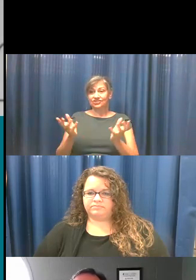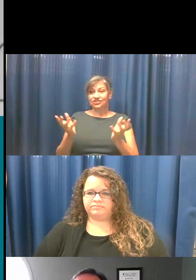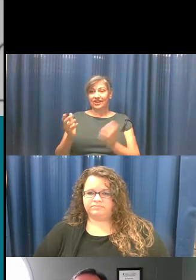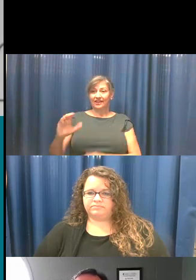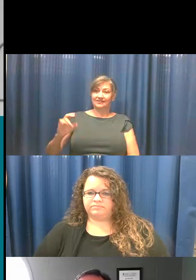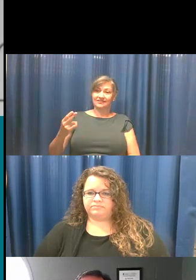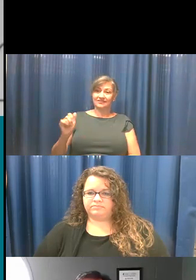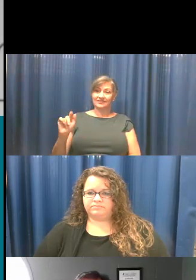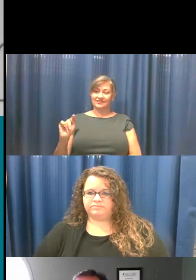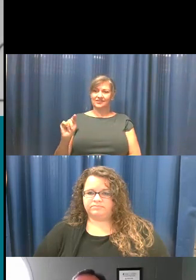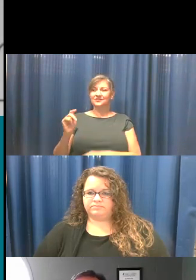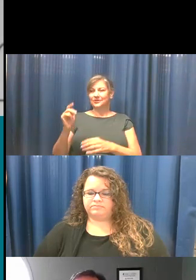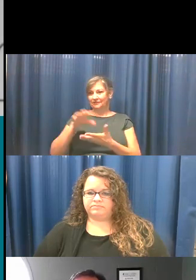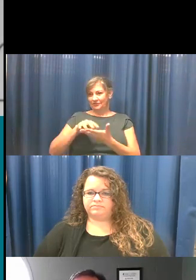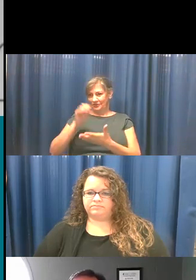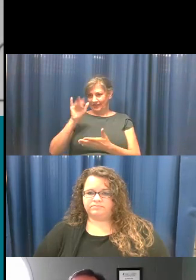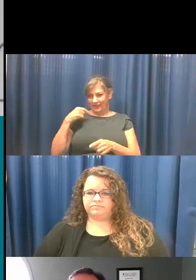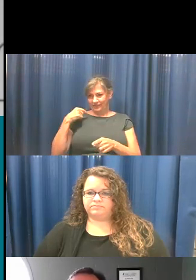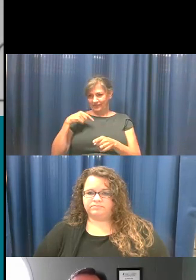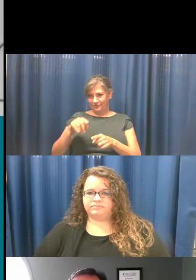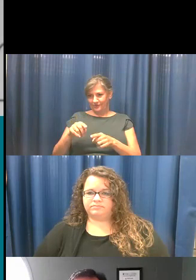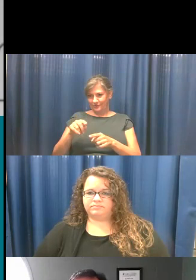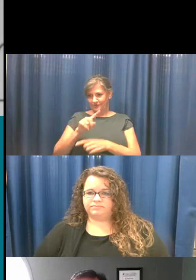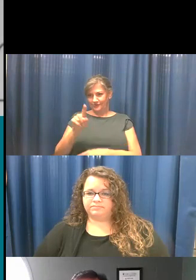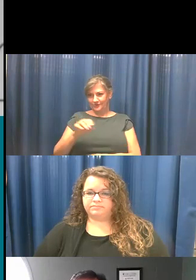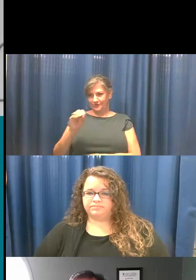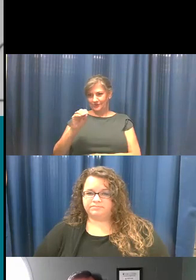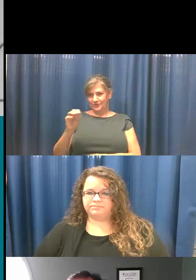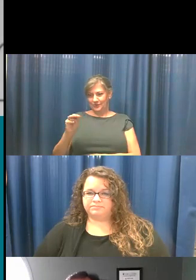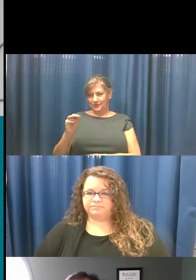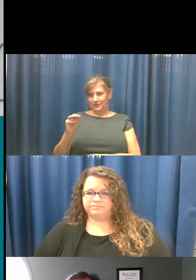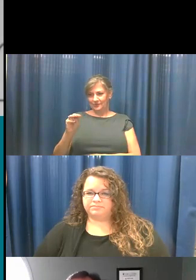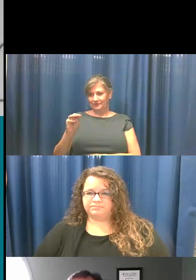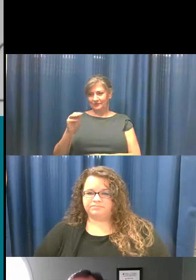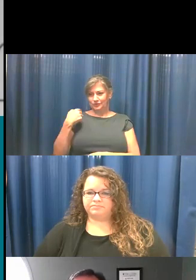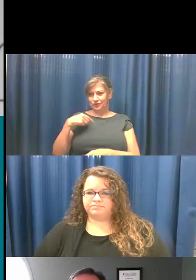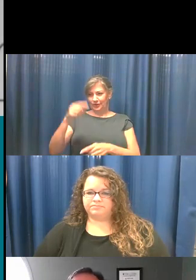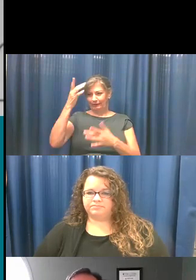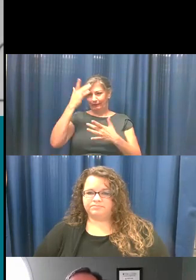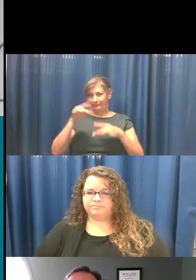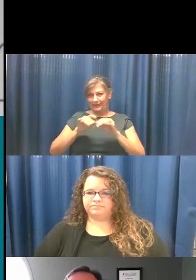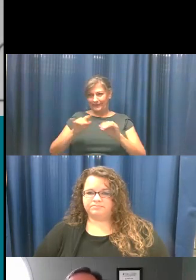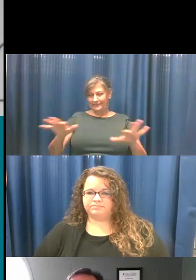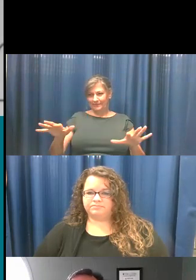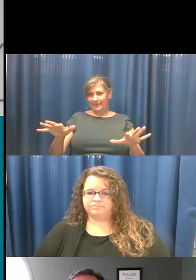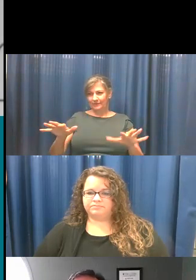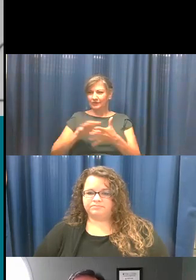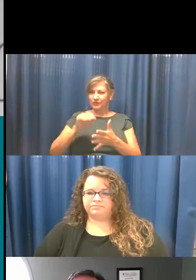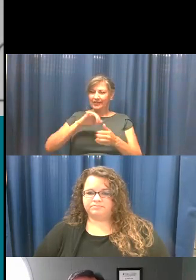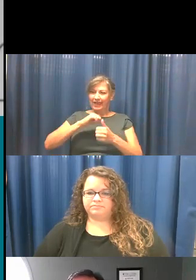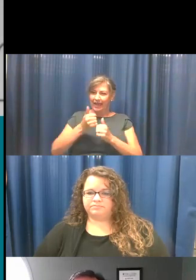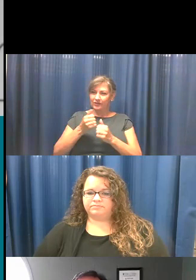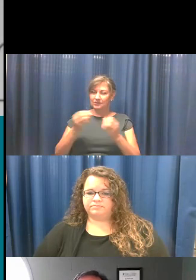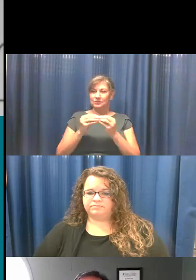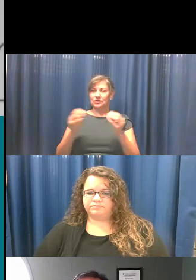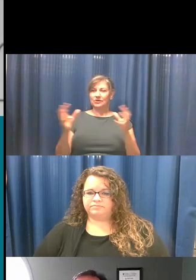Zoom and through the pandemic, really using Zoom and other technologies, is how to be more engaging and